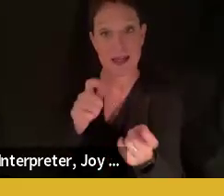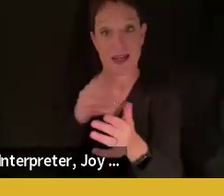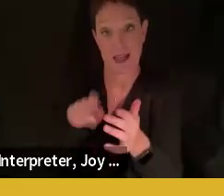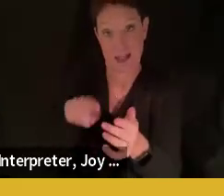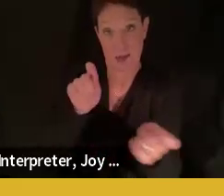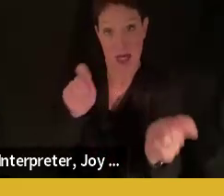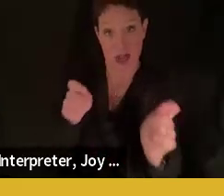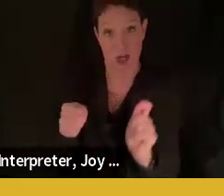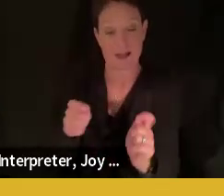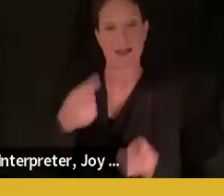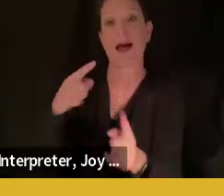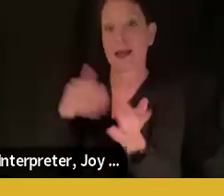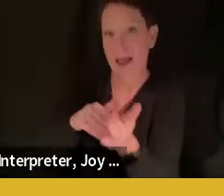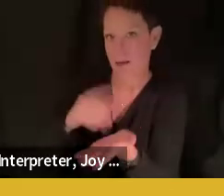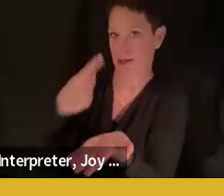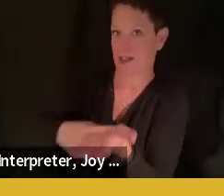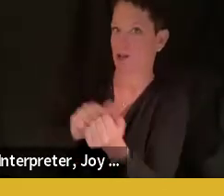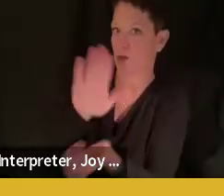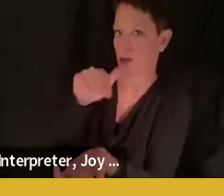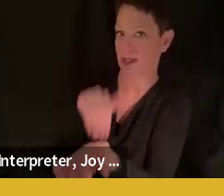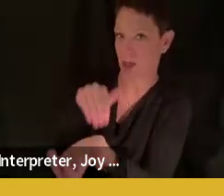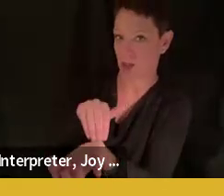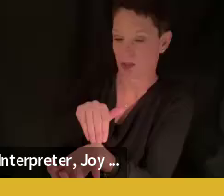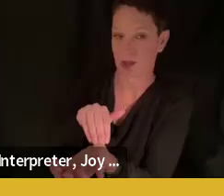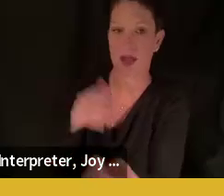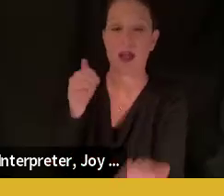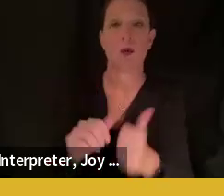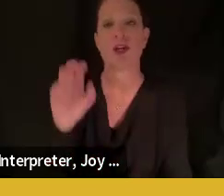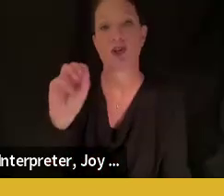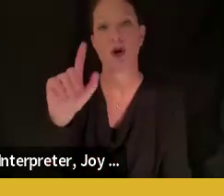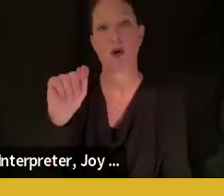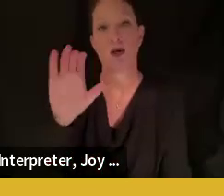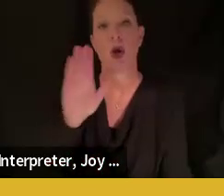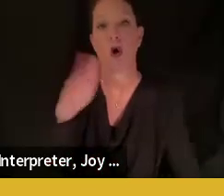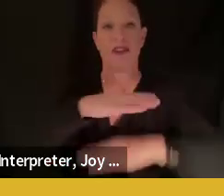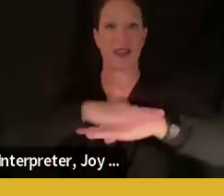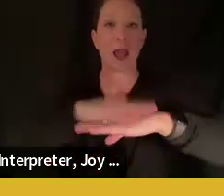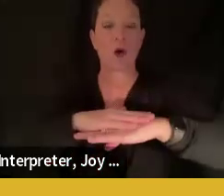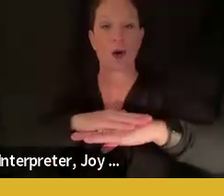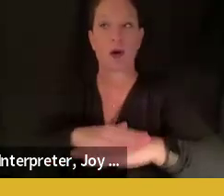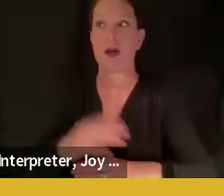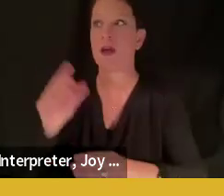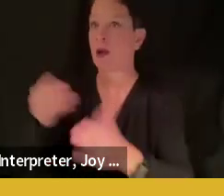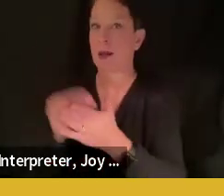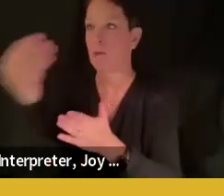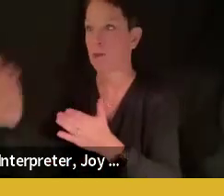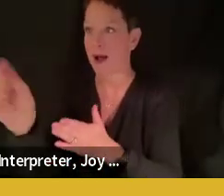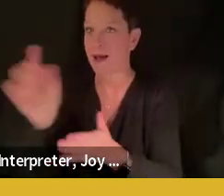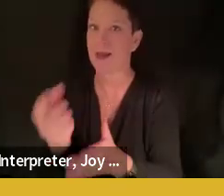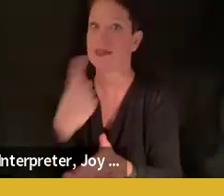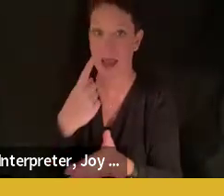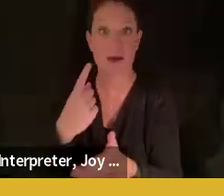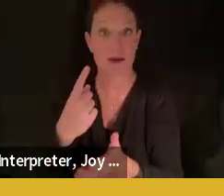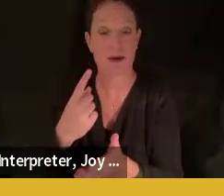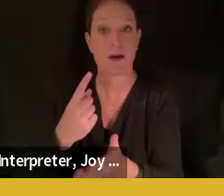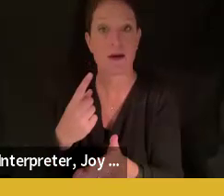adjusted. Again, talking about that with your doctor and which over the counter medications are safe for you to take with your chronic health